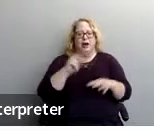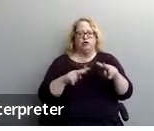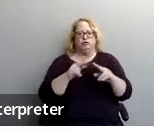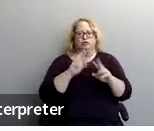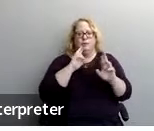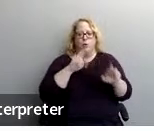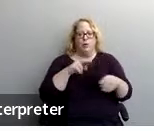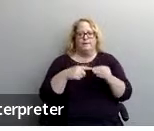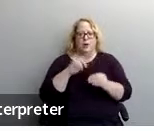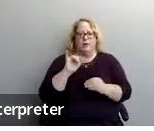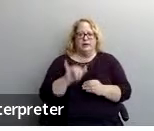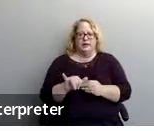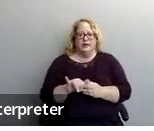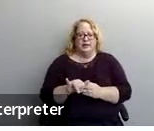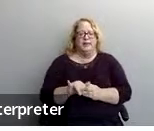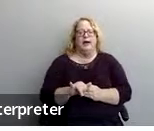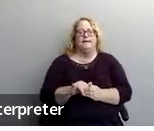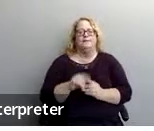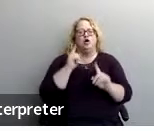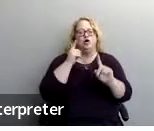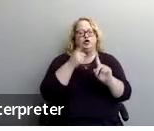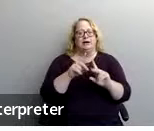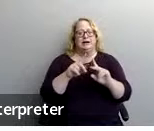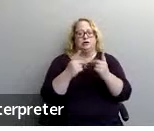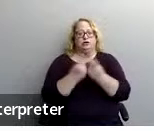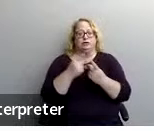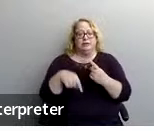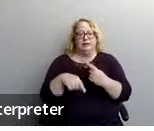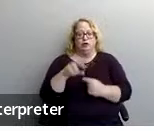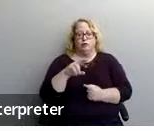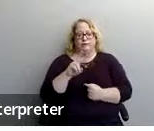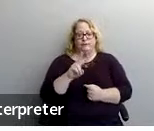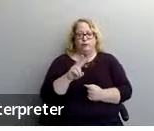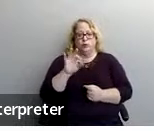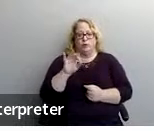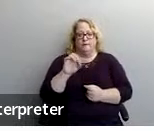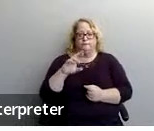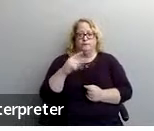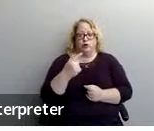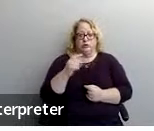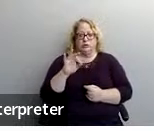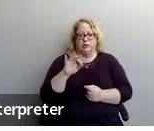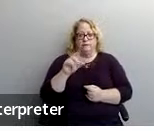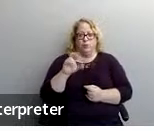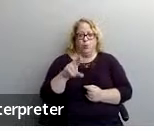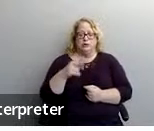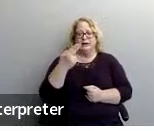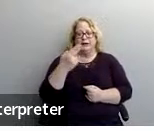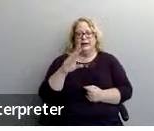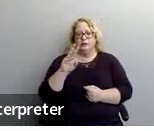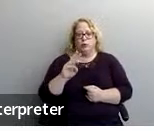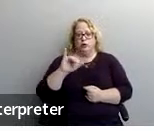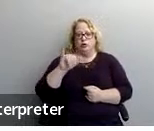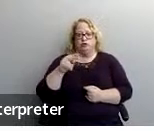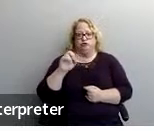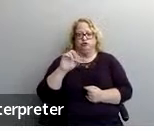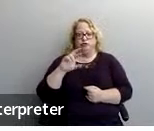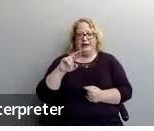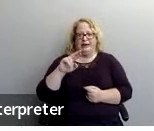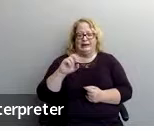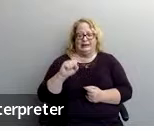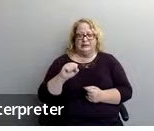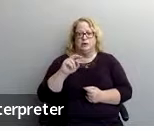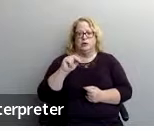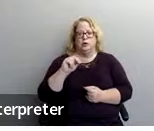minutes about that. But our targeted districts for this year have been Riverview, Ferguson, Florissant, Hazelwood, Jennings, Normandy, Melville,